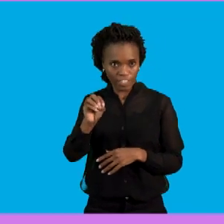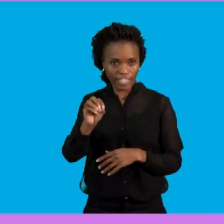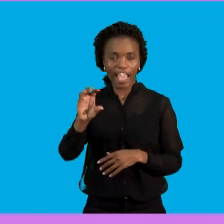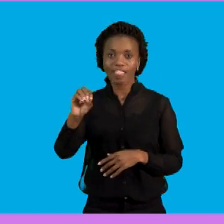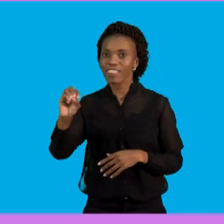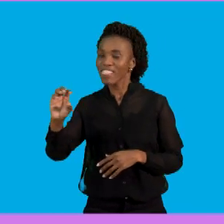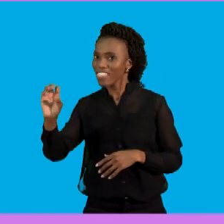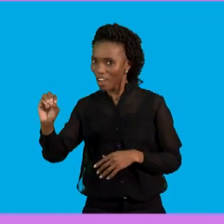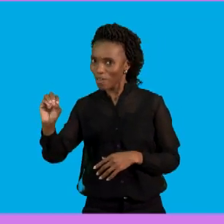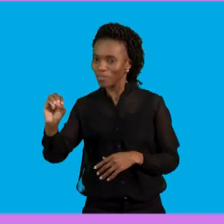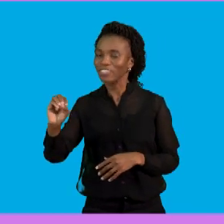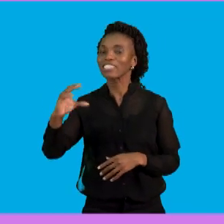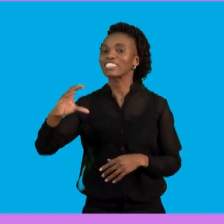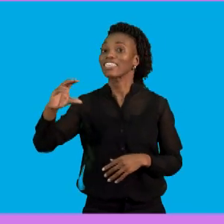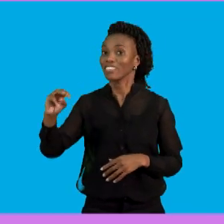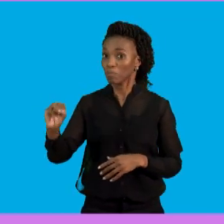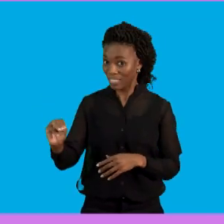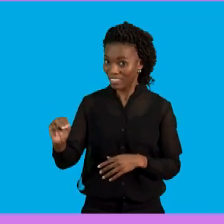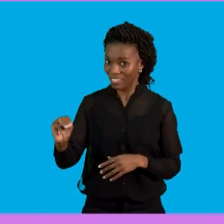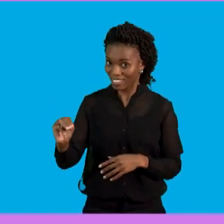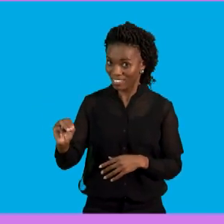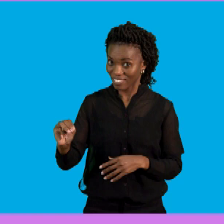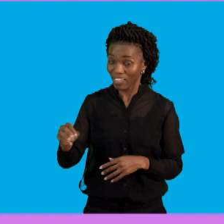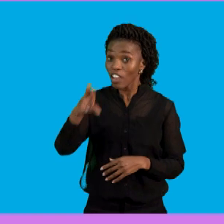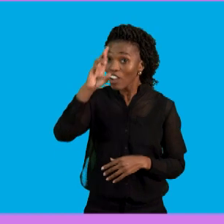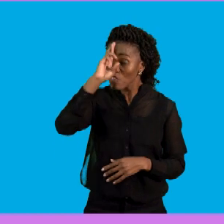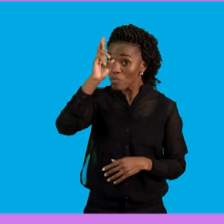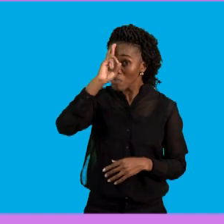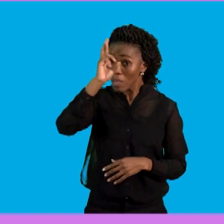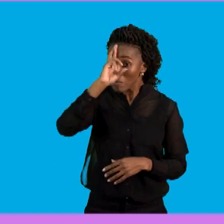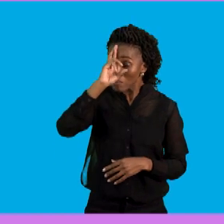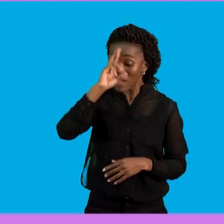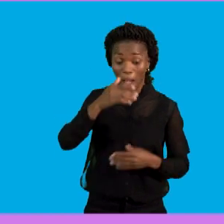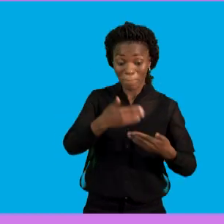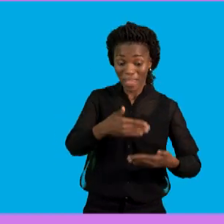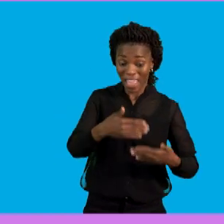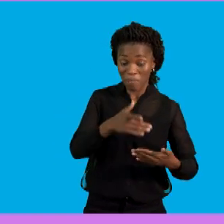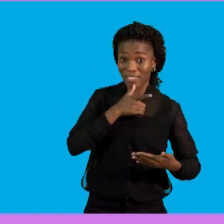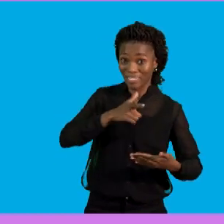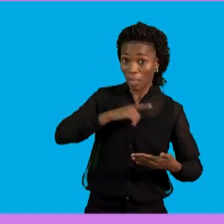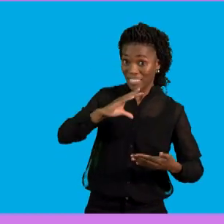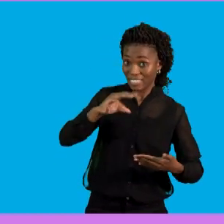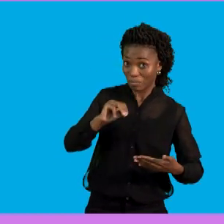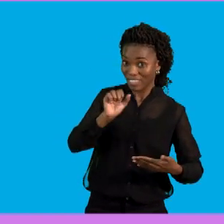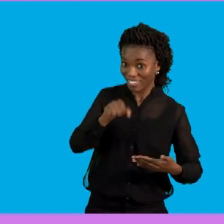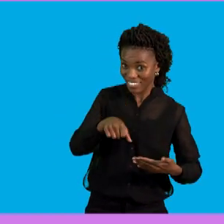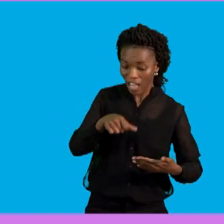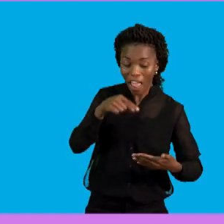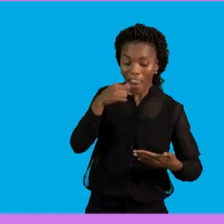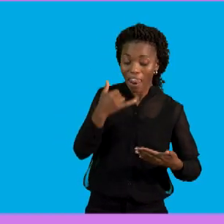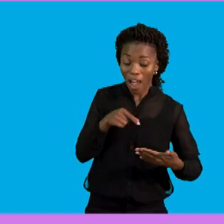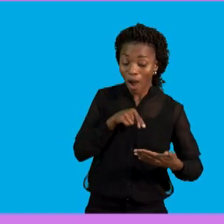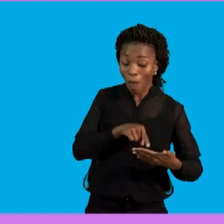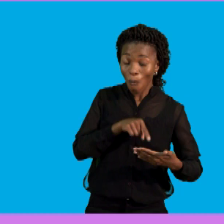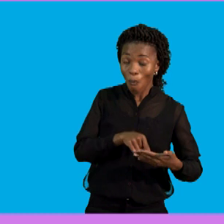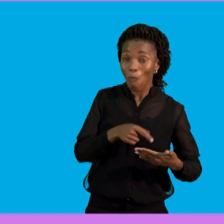It will give us 150,000 centimeters. Remember, we are